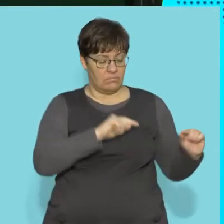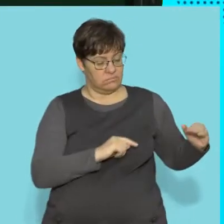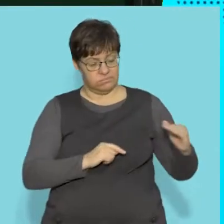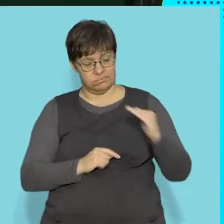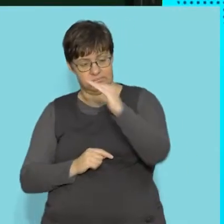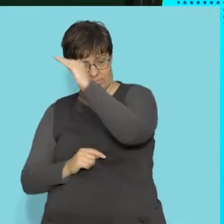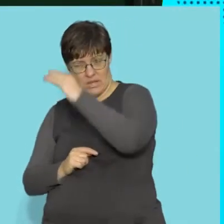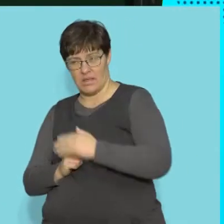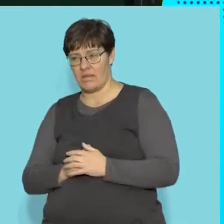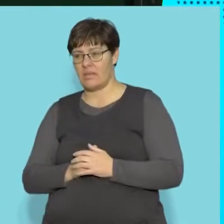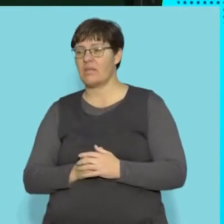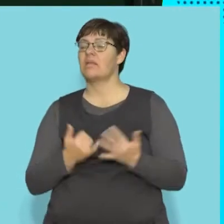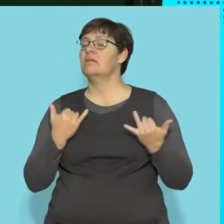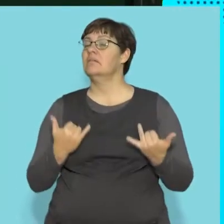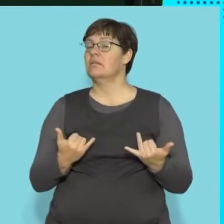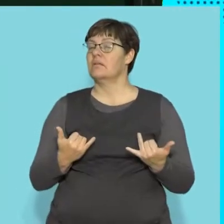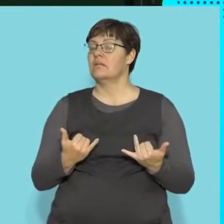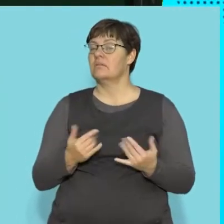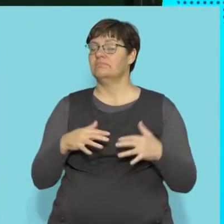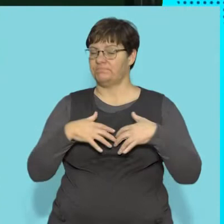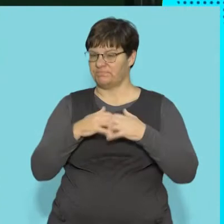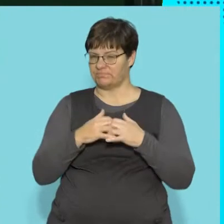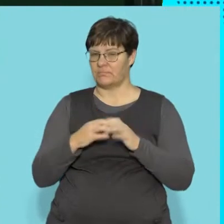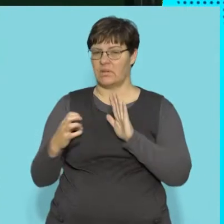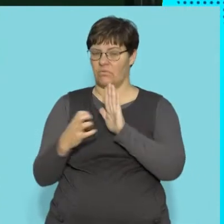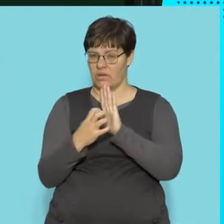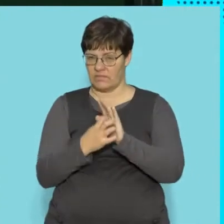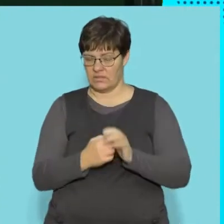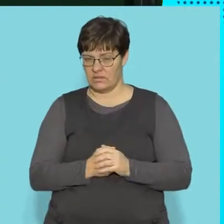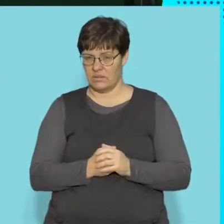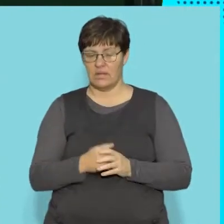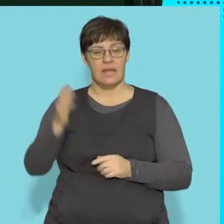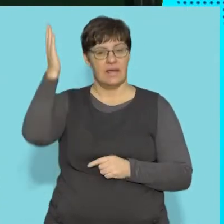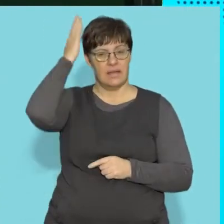and smoothly and I would have drawn my graph. Heading,